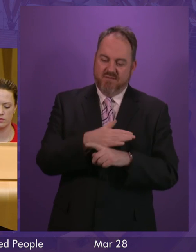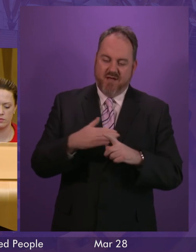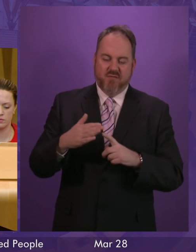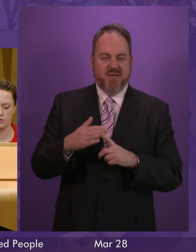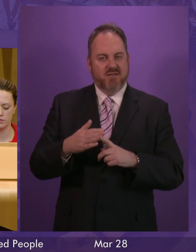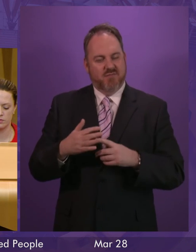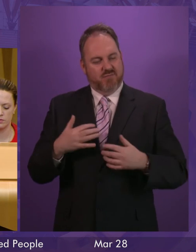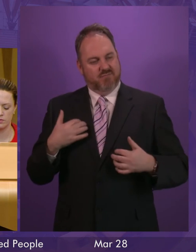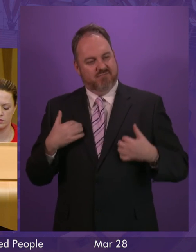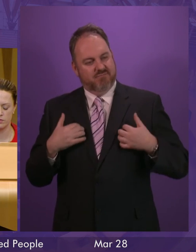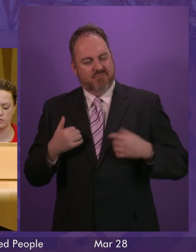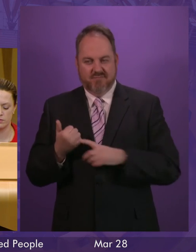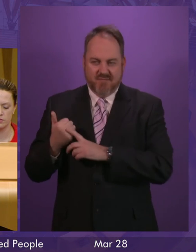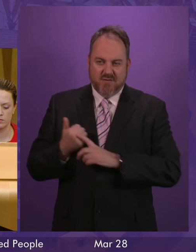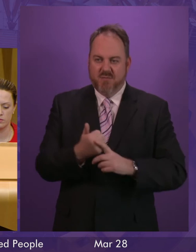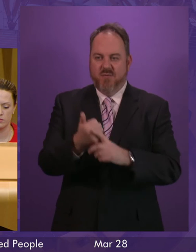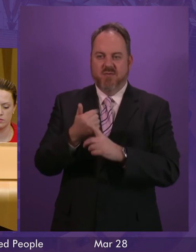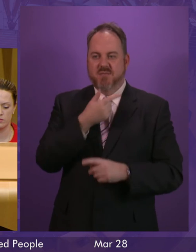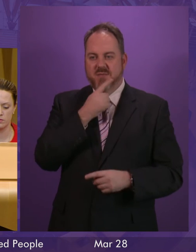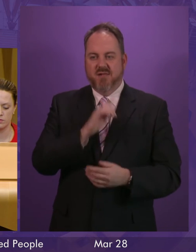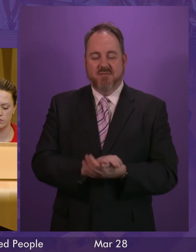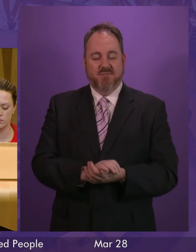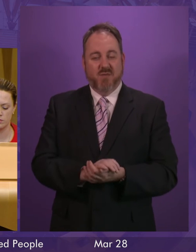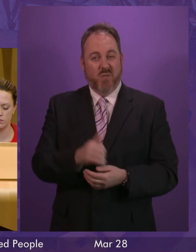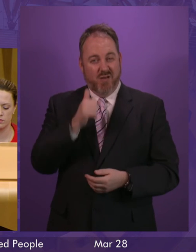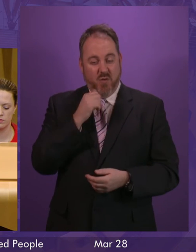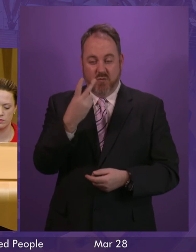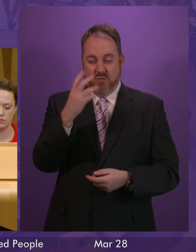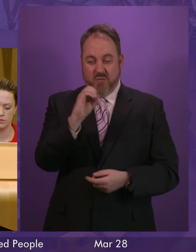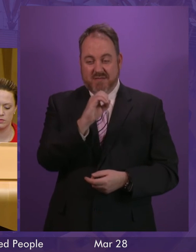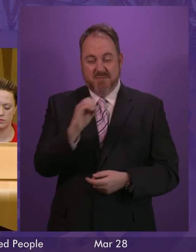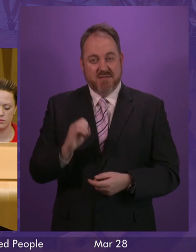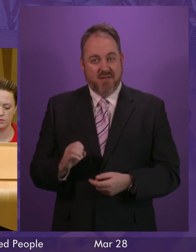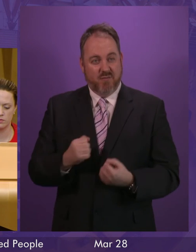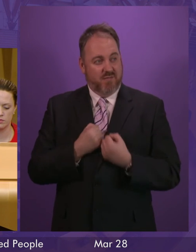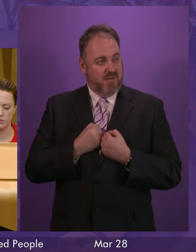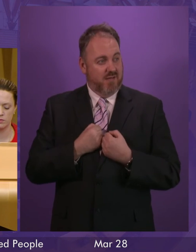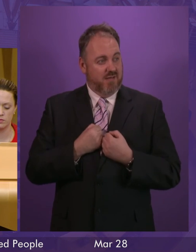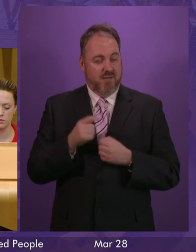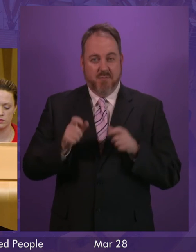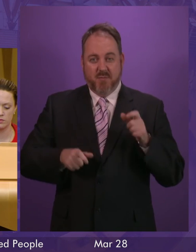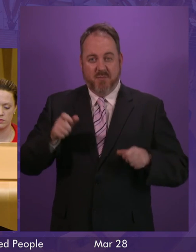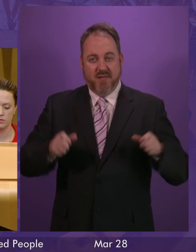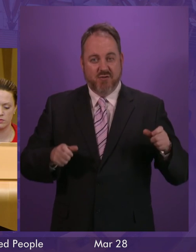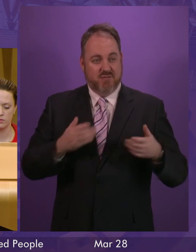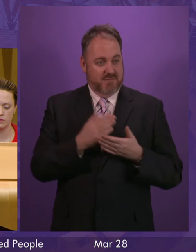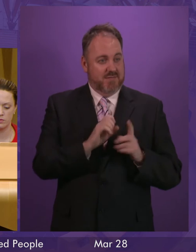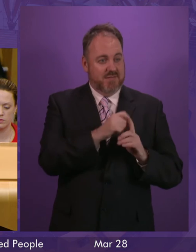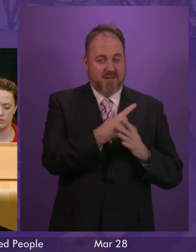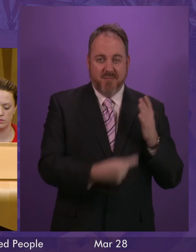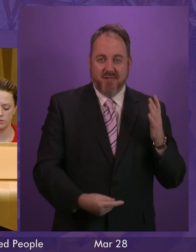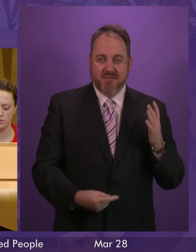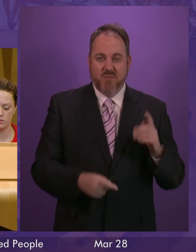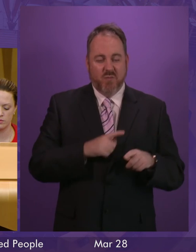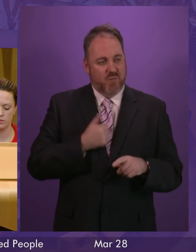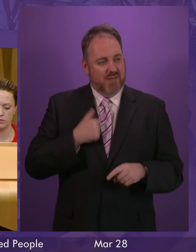Of course, with disabled people making up 20% of our population, it is crucial that we take steps to address negative attitudes which